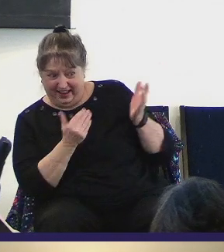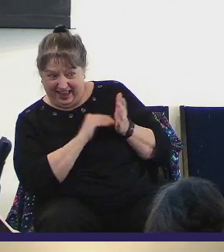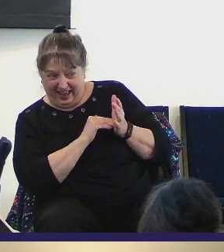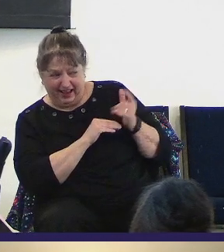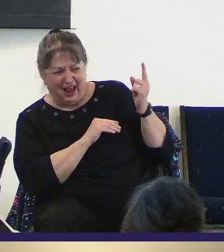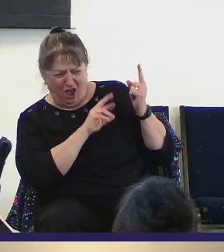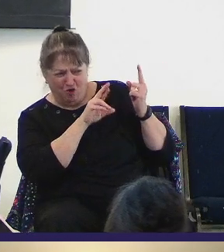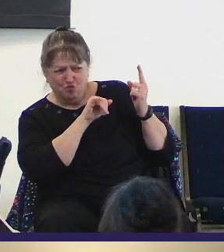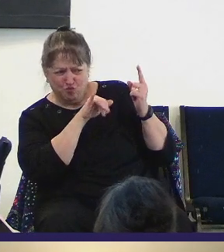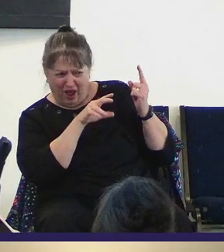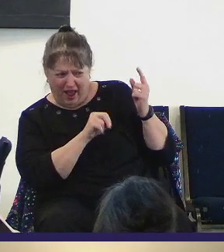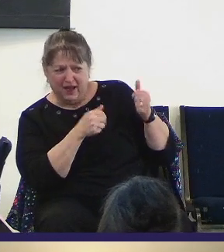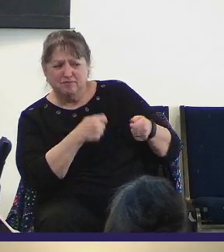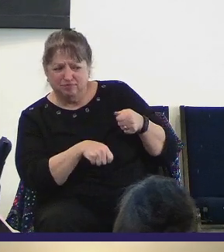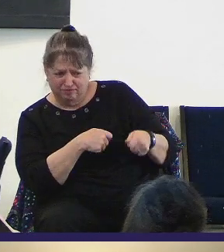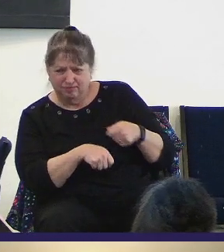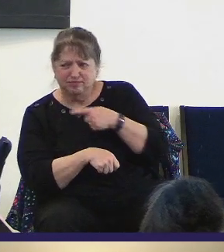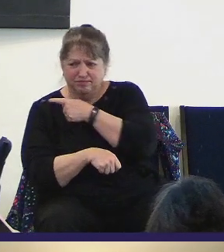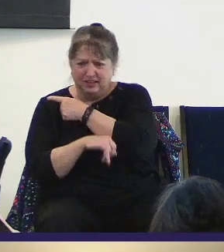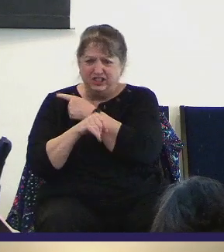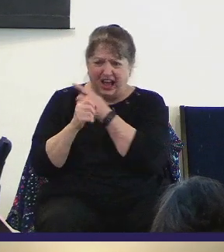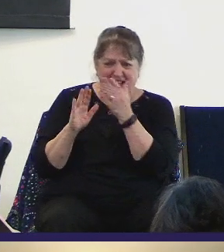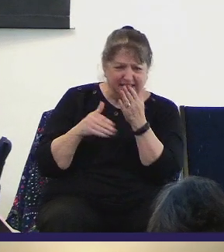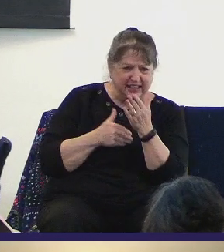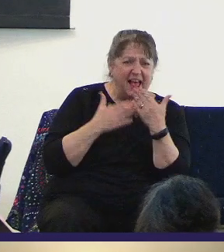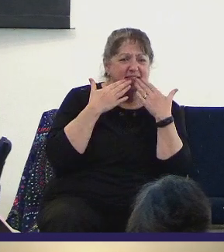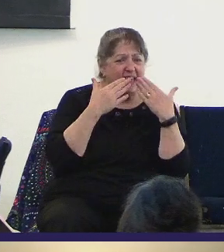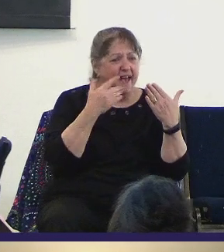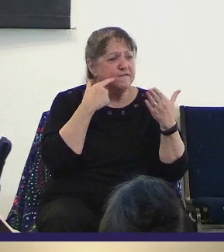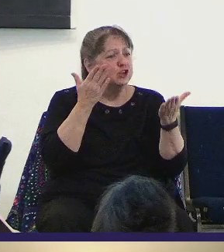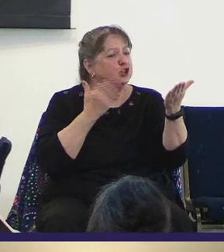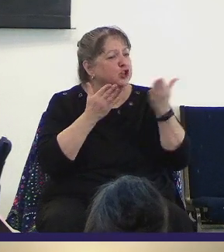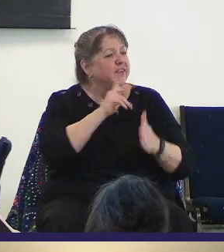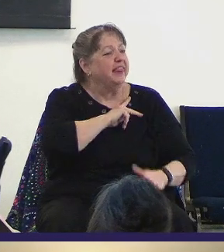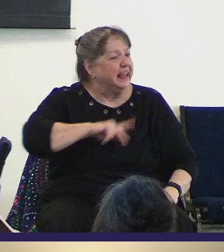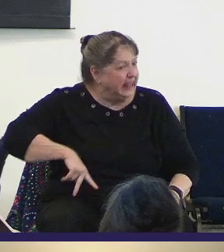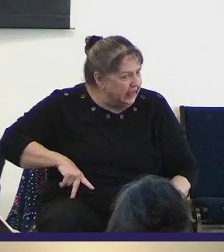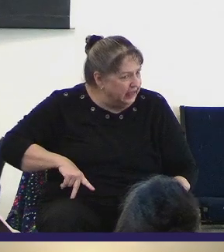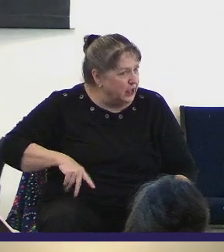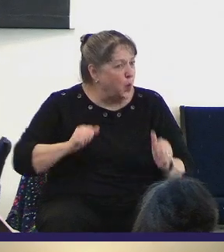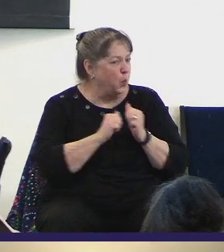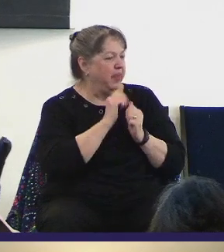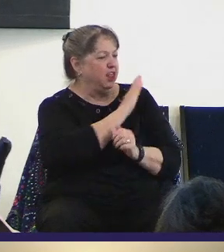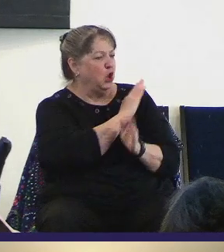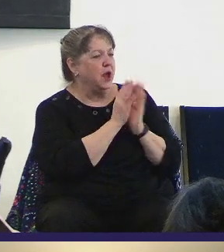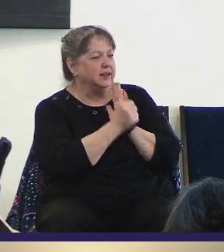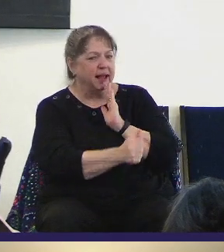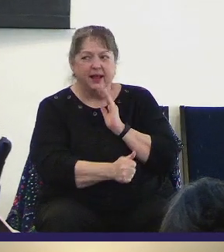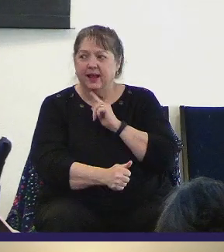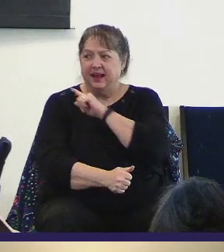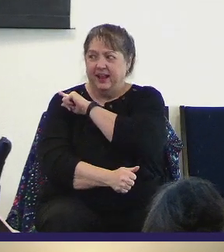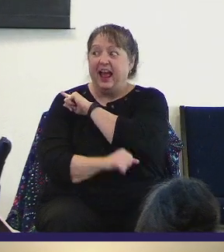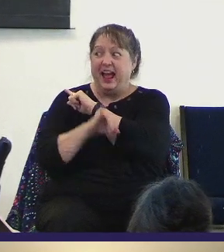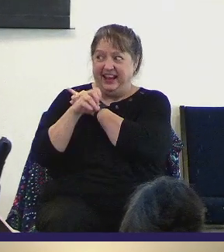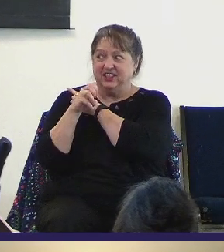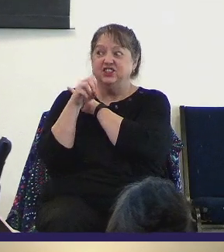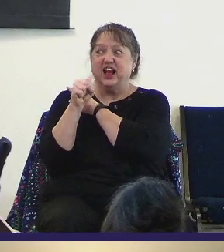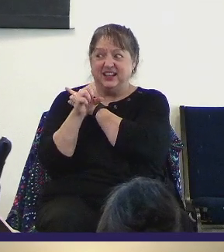brother Ryan, you're a blessing to us. Thank you for serving our King with your talents. And Jess.